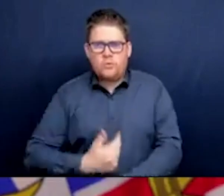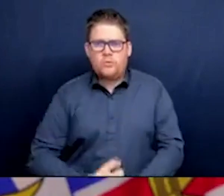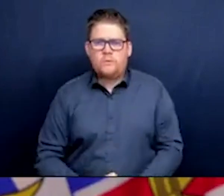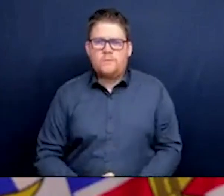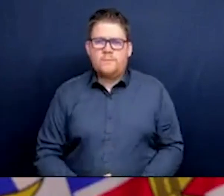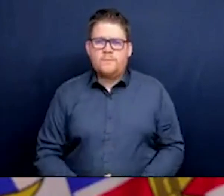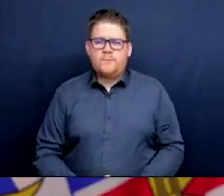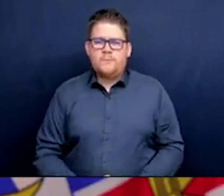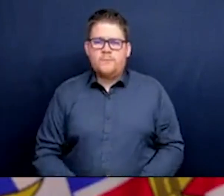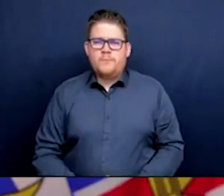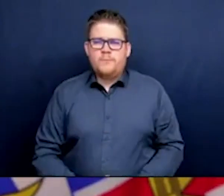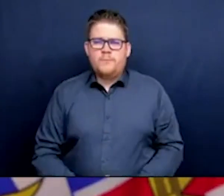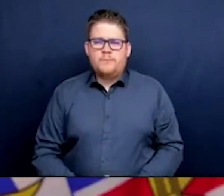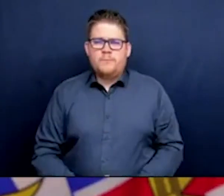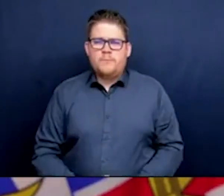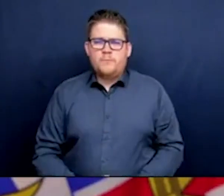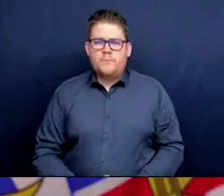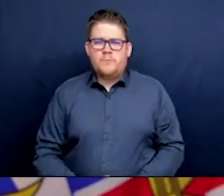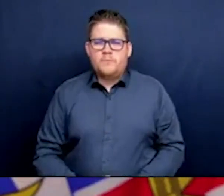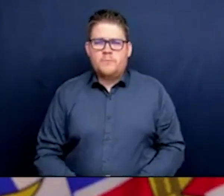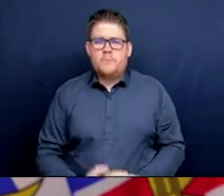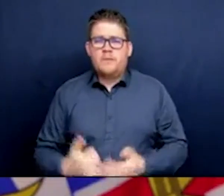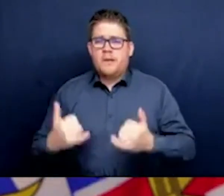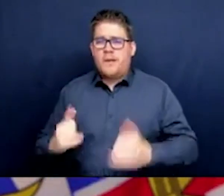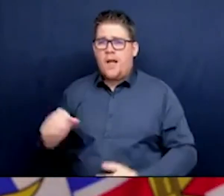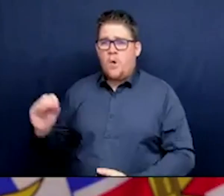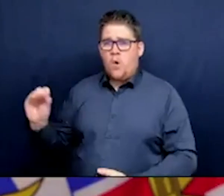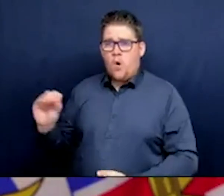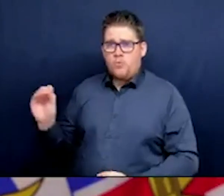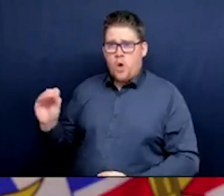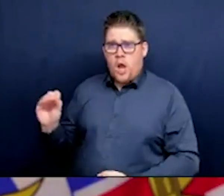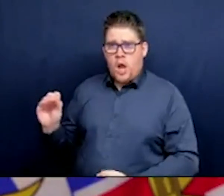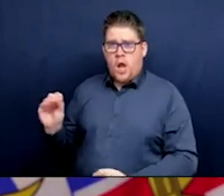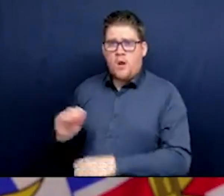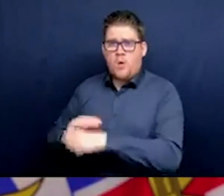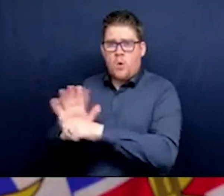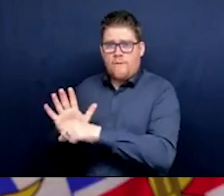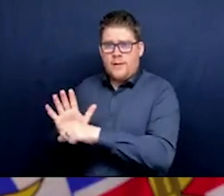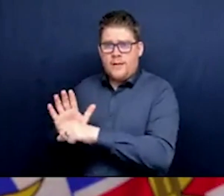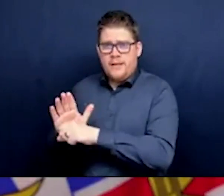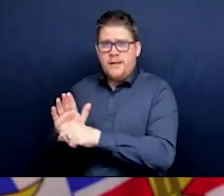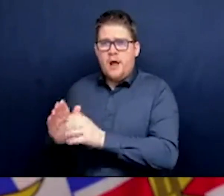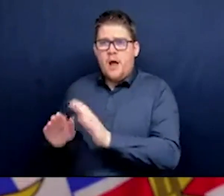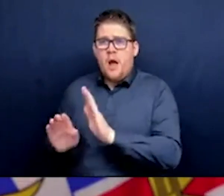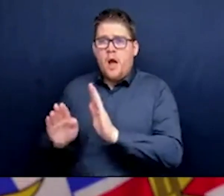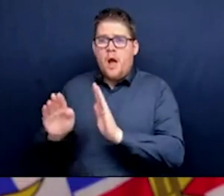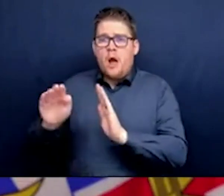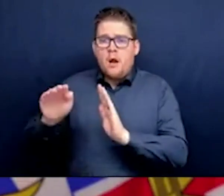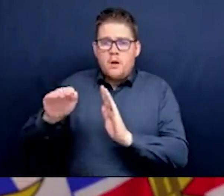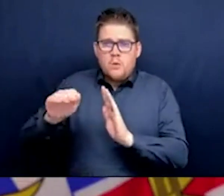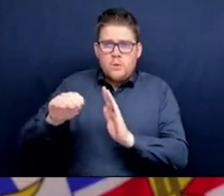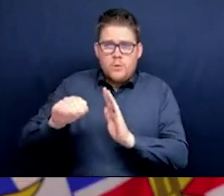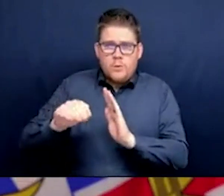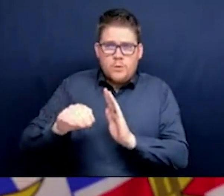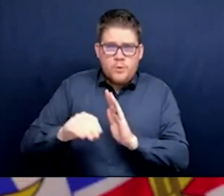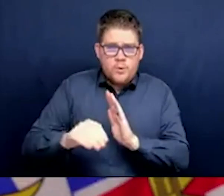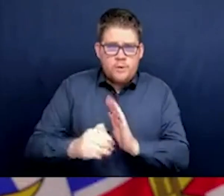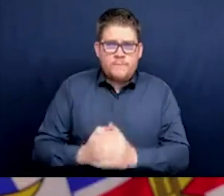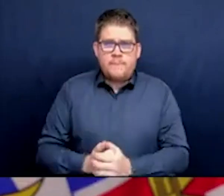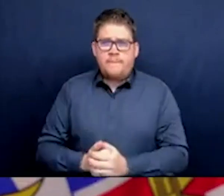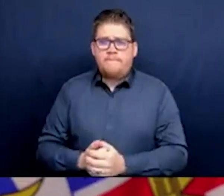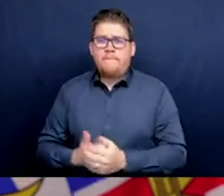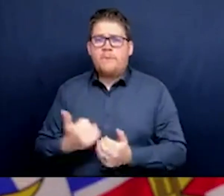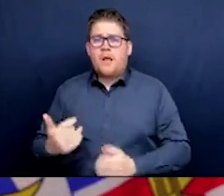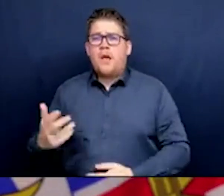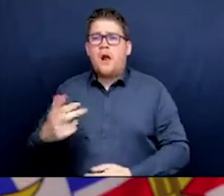we have weathered this Omicron storm over the last few months without overwhelming strain on our healthcare system